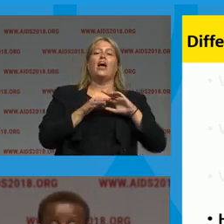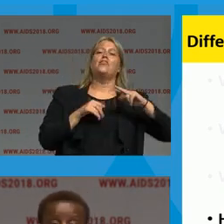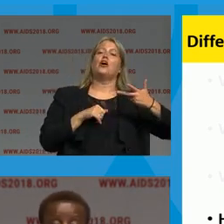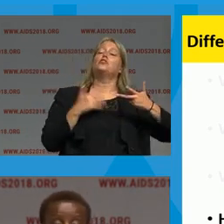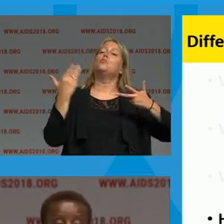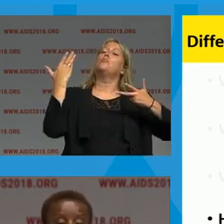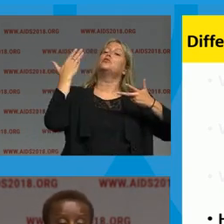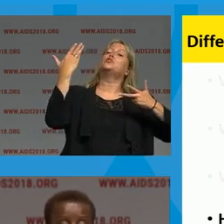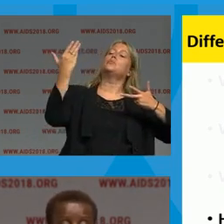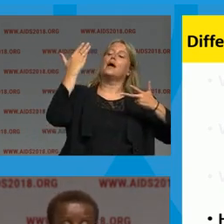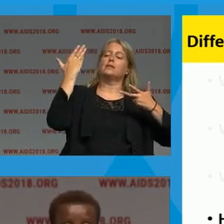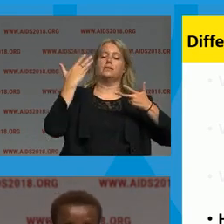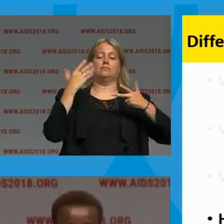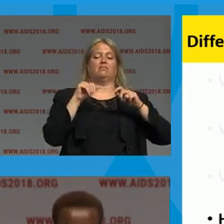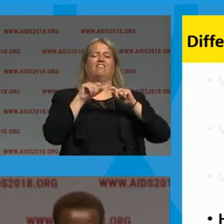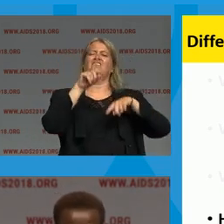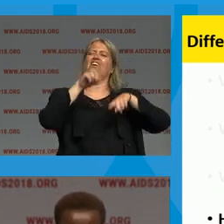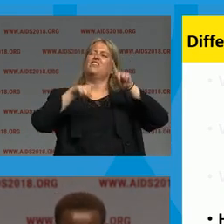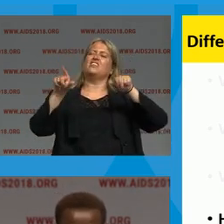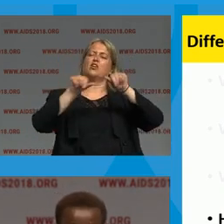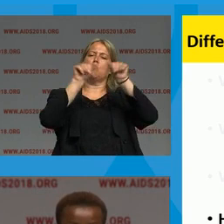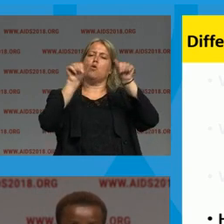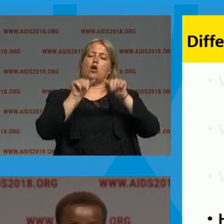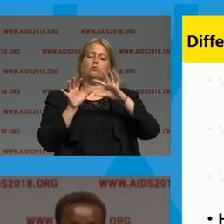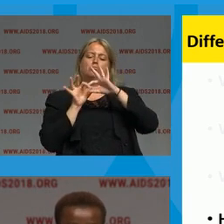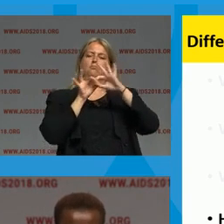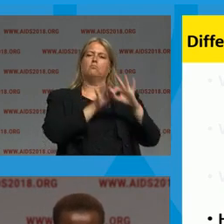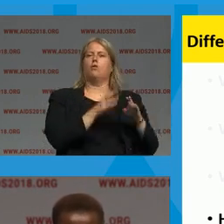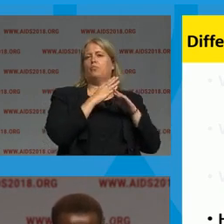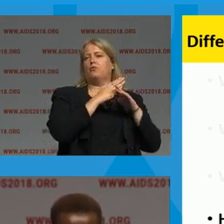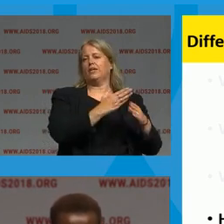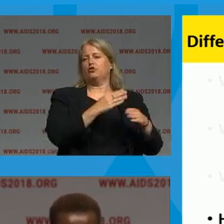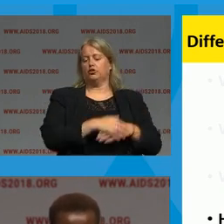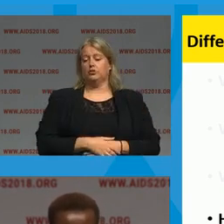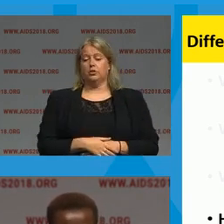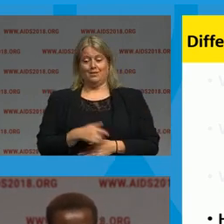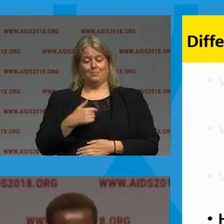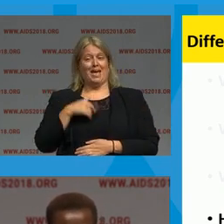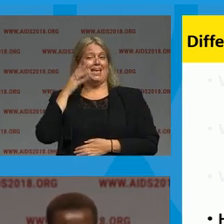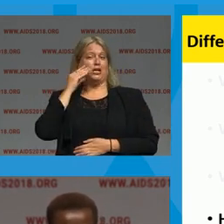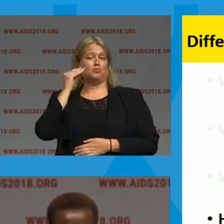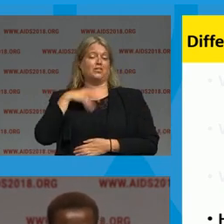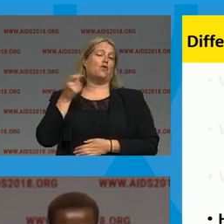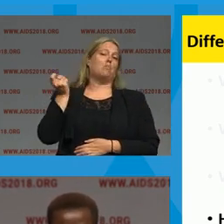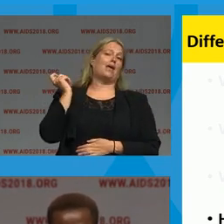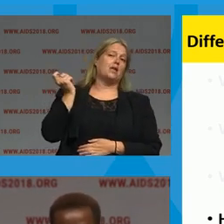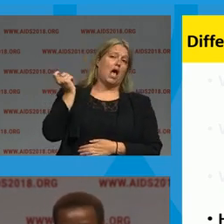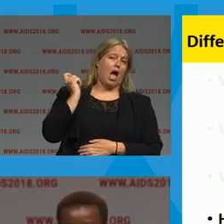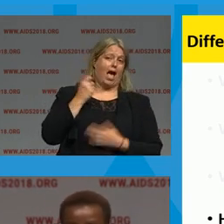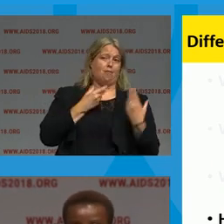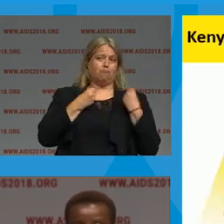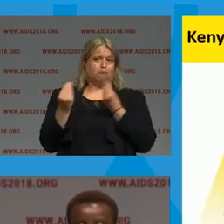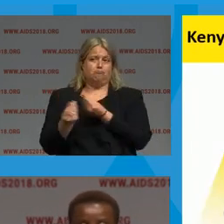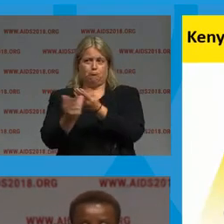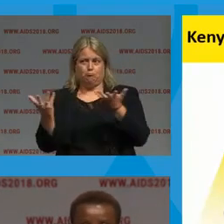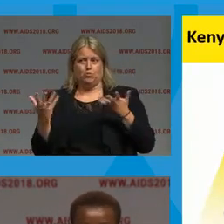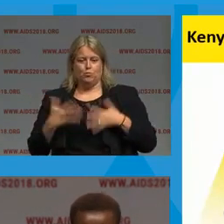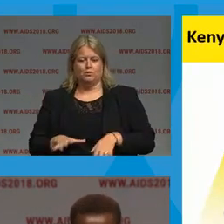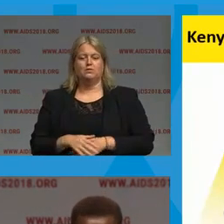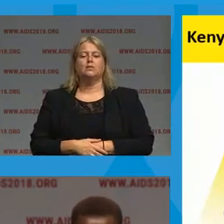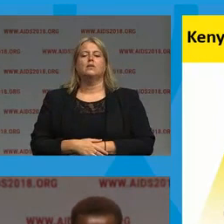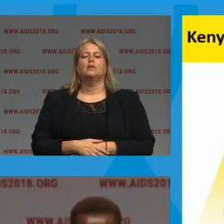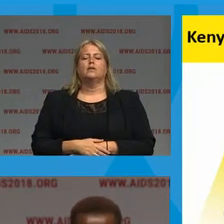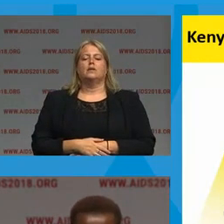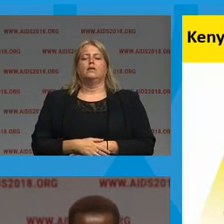on differentiated models for HIV prevention. I want to draw my experience from Kenya, and I fall back on our HIV